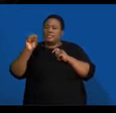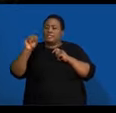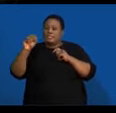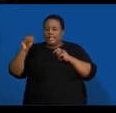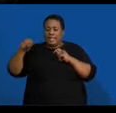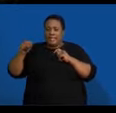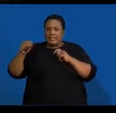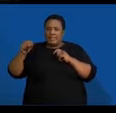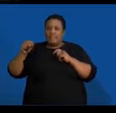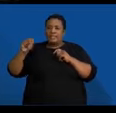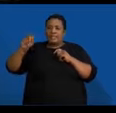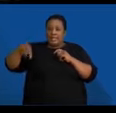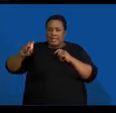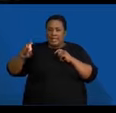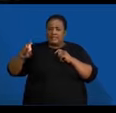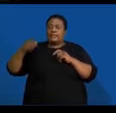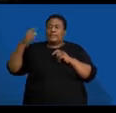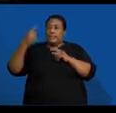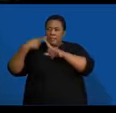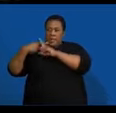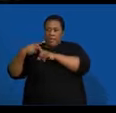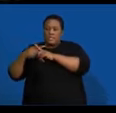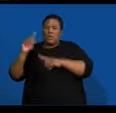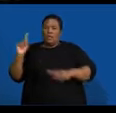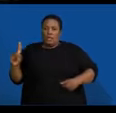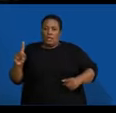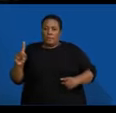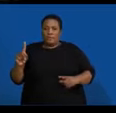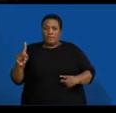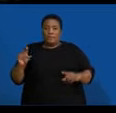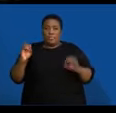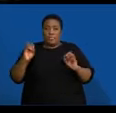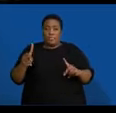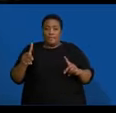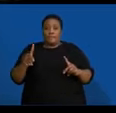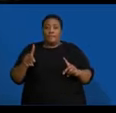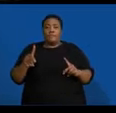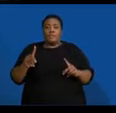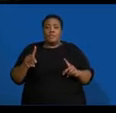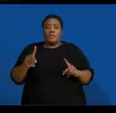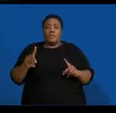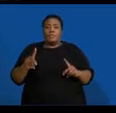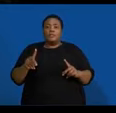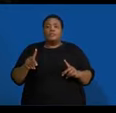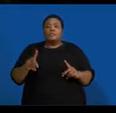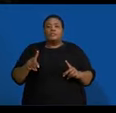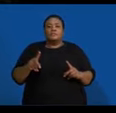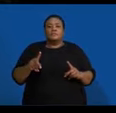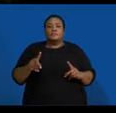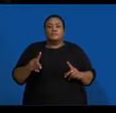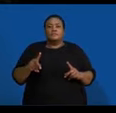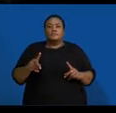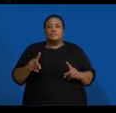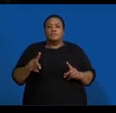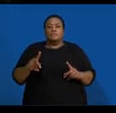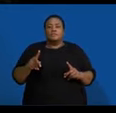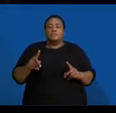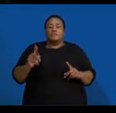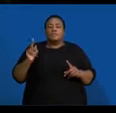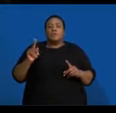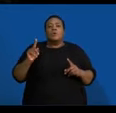sine x plus 1, right? So I'm just going to go to the next slide and have more space to